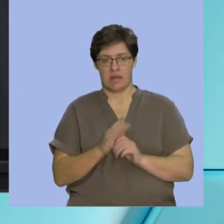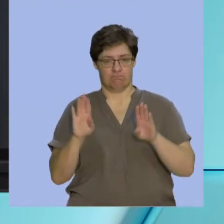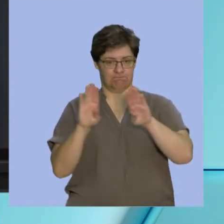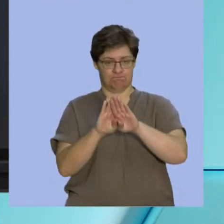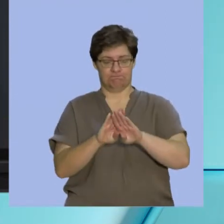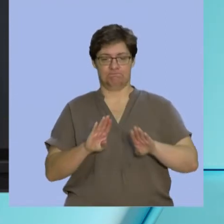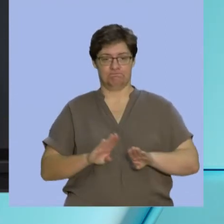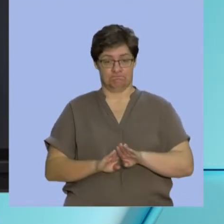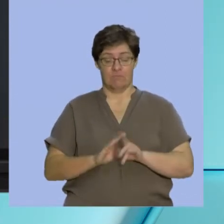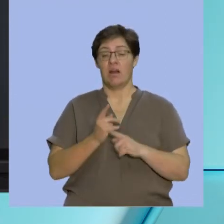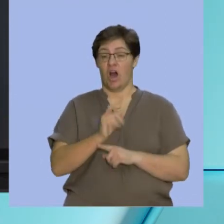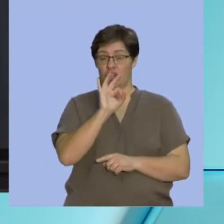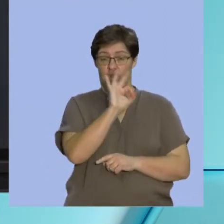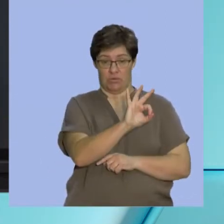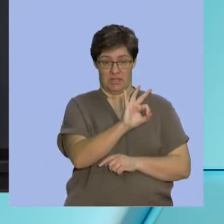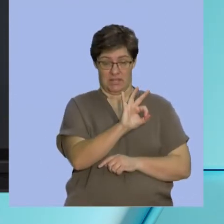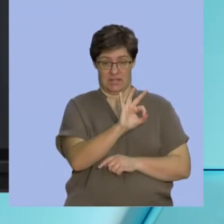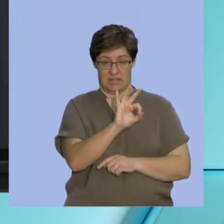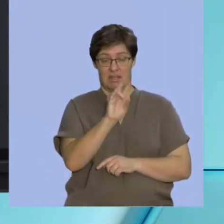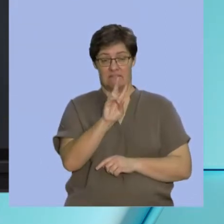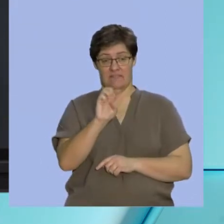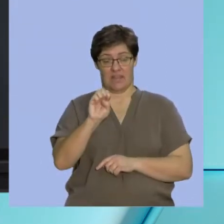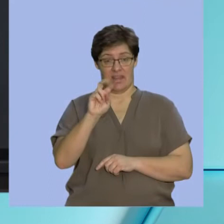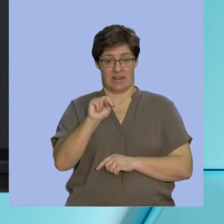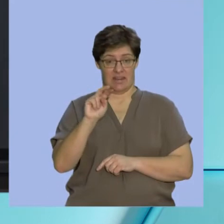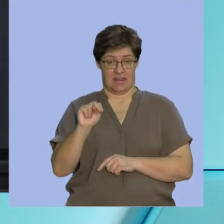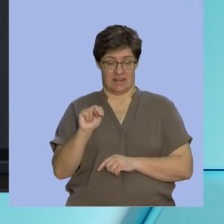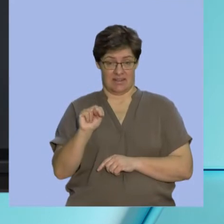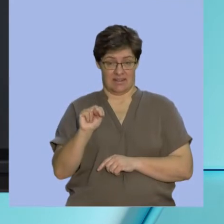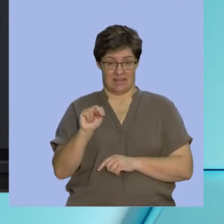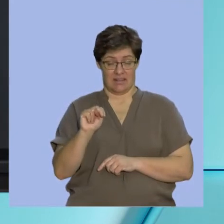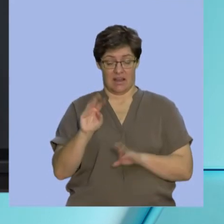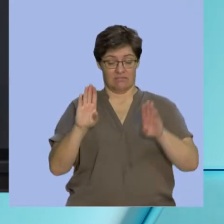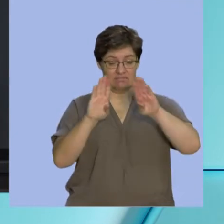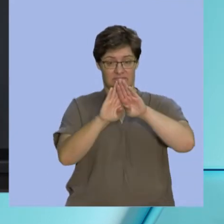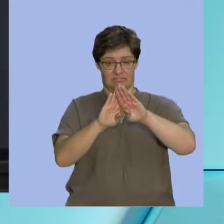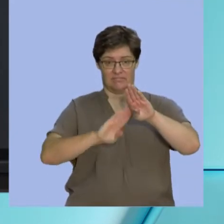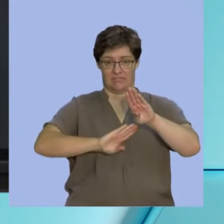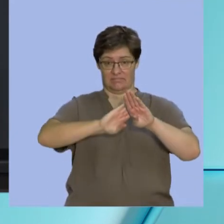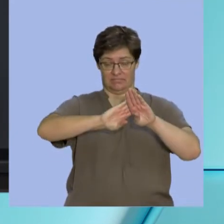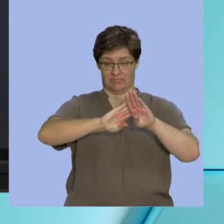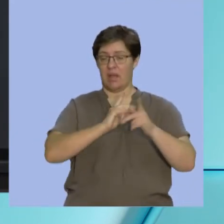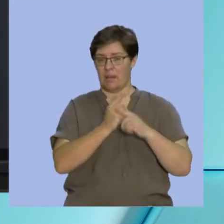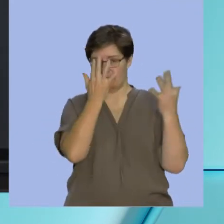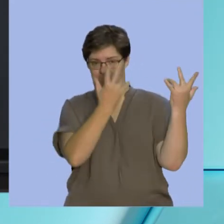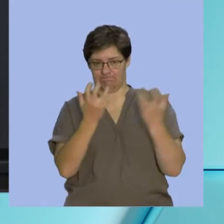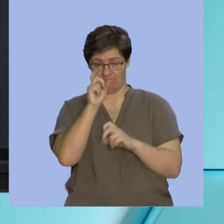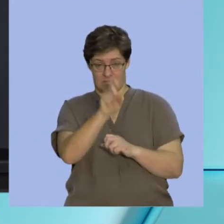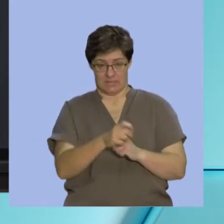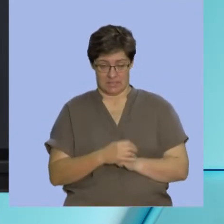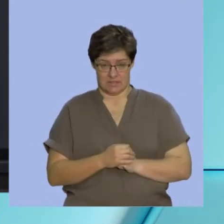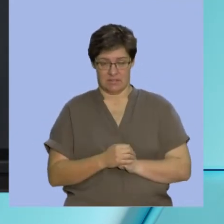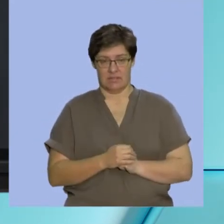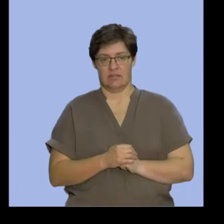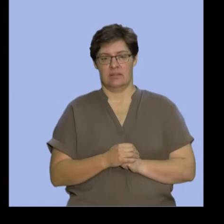intersections of 3 Venn diagrams, 3 separate diagrams intersecting, and we're going to have to do some calculations with that.